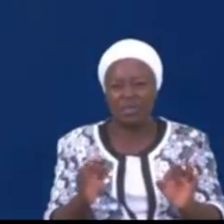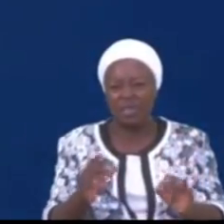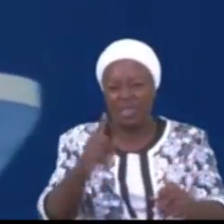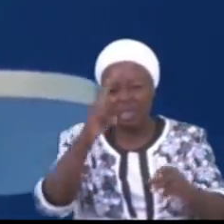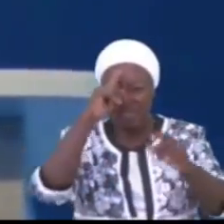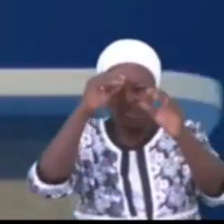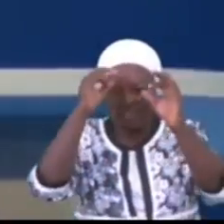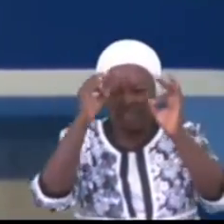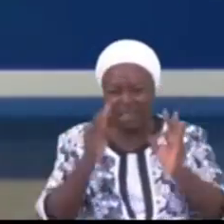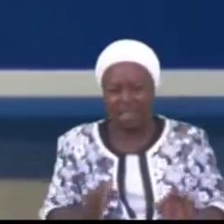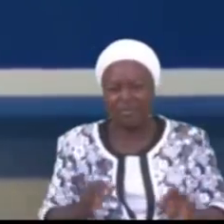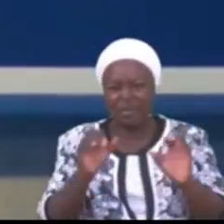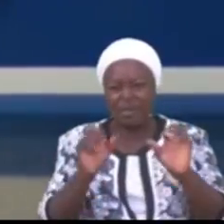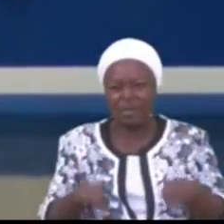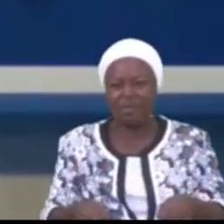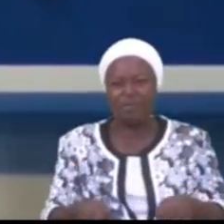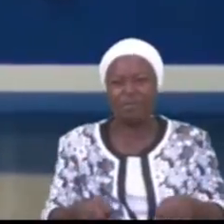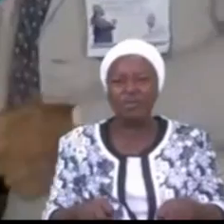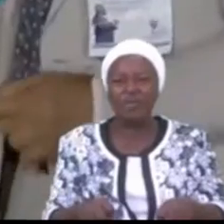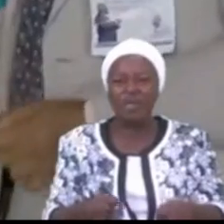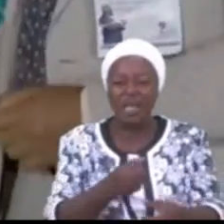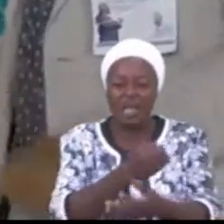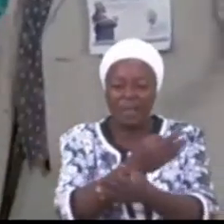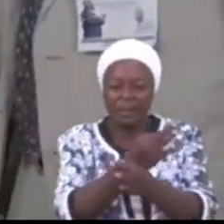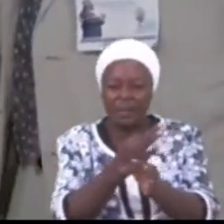Interminable emancipation.